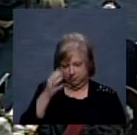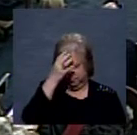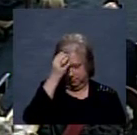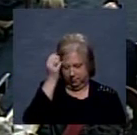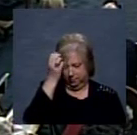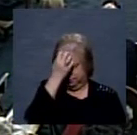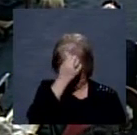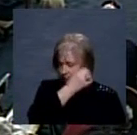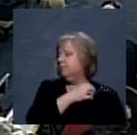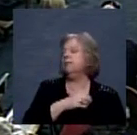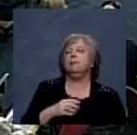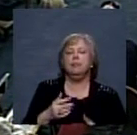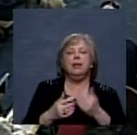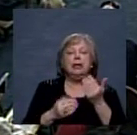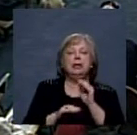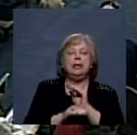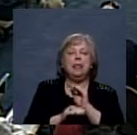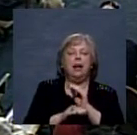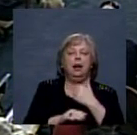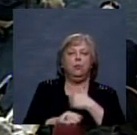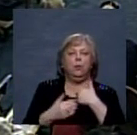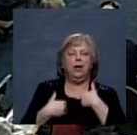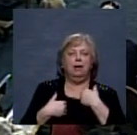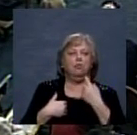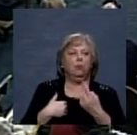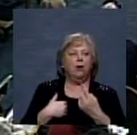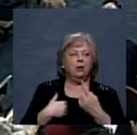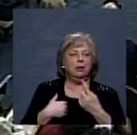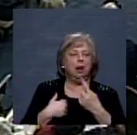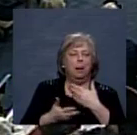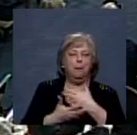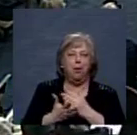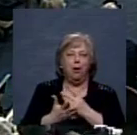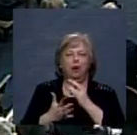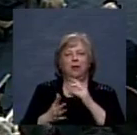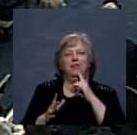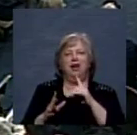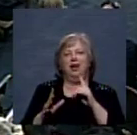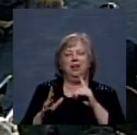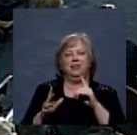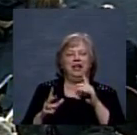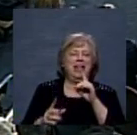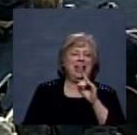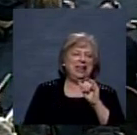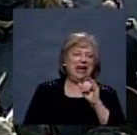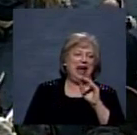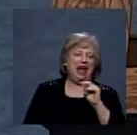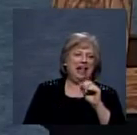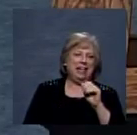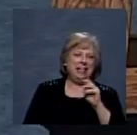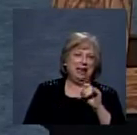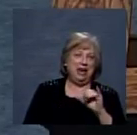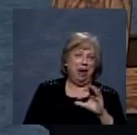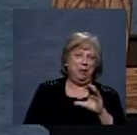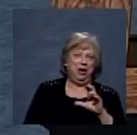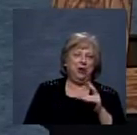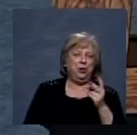Mayor, members of the board, tonight we have one part of a dynamic duo that has served the city